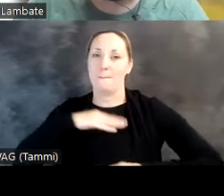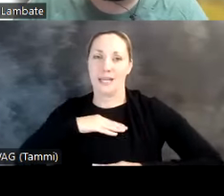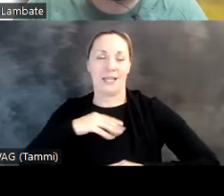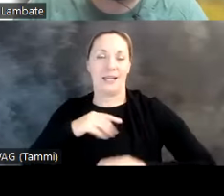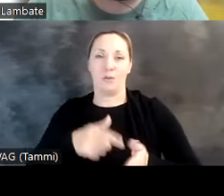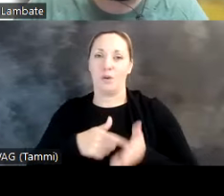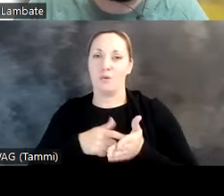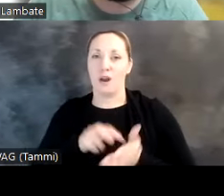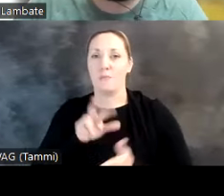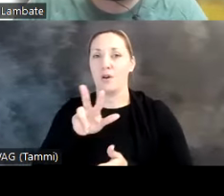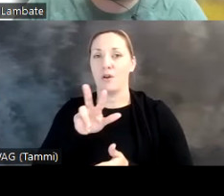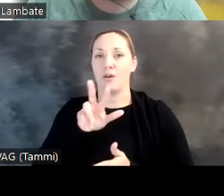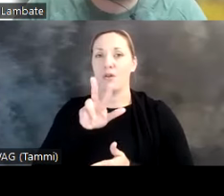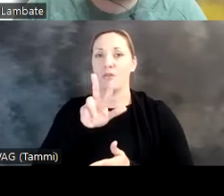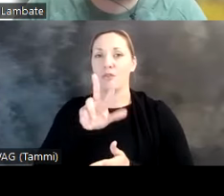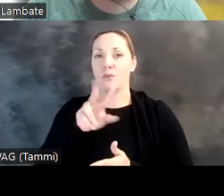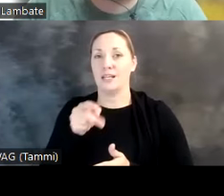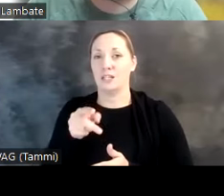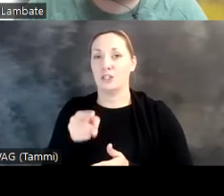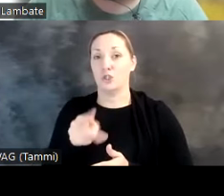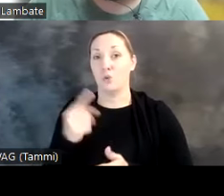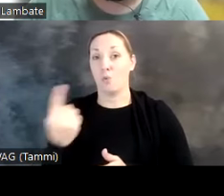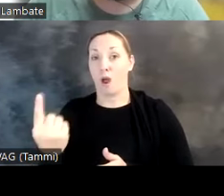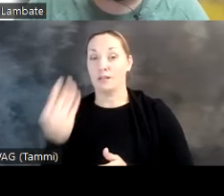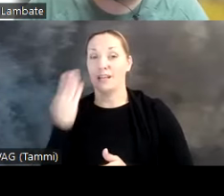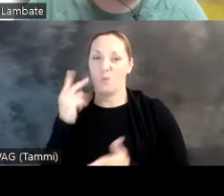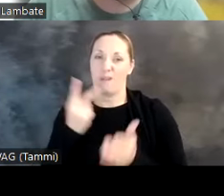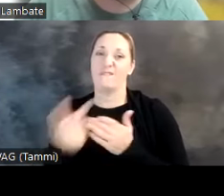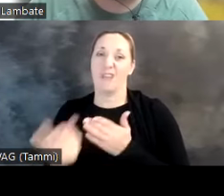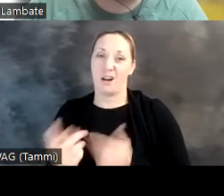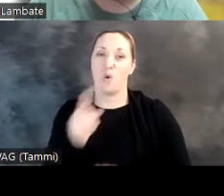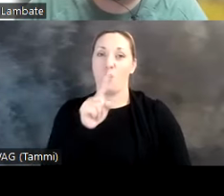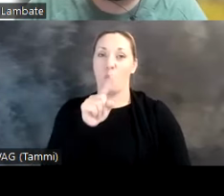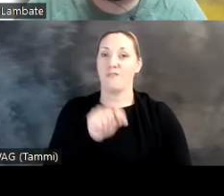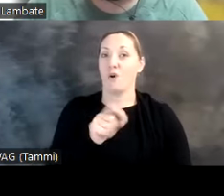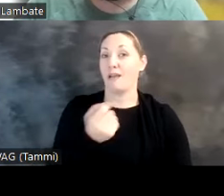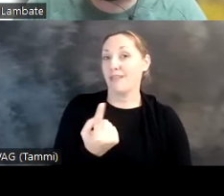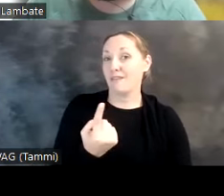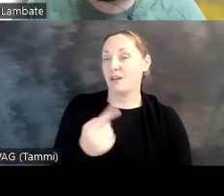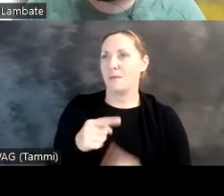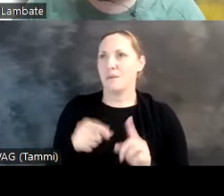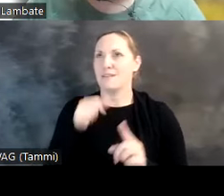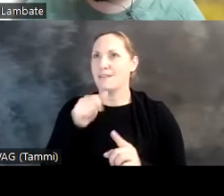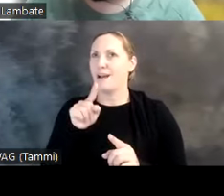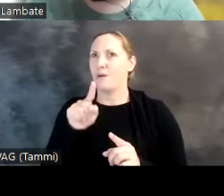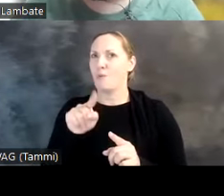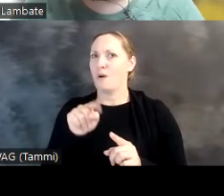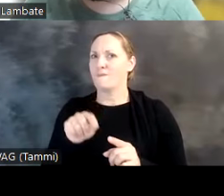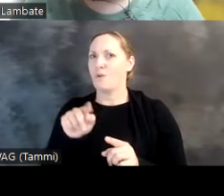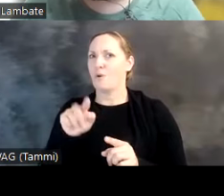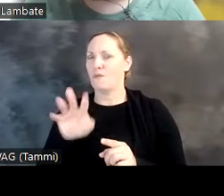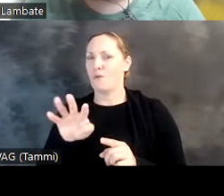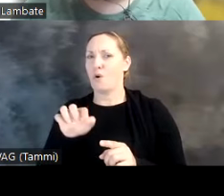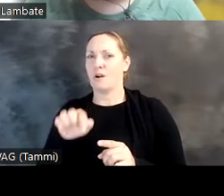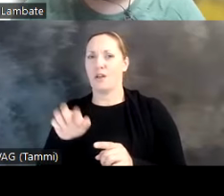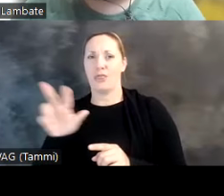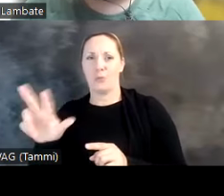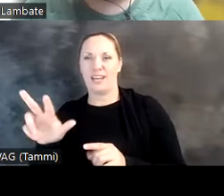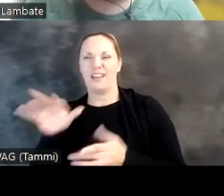of 3:1, it will fail under 1411 and not 14, because 143 talks about